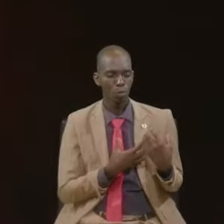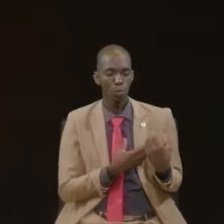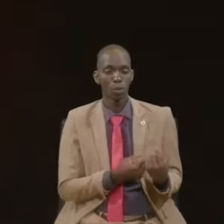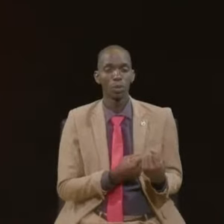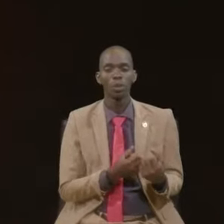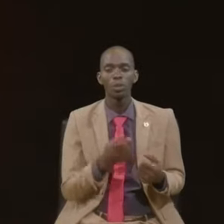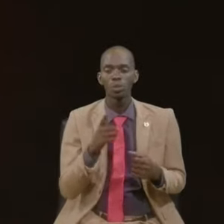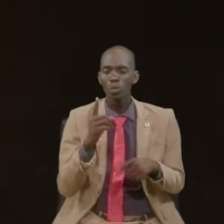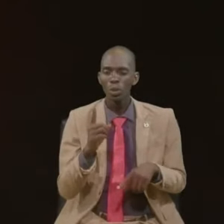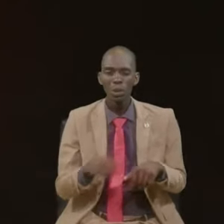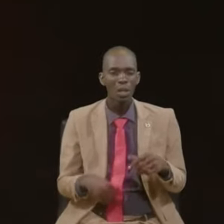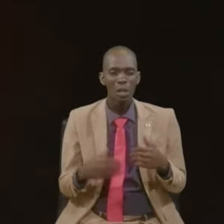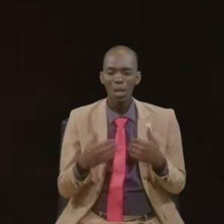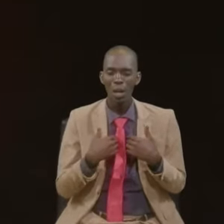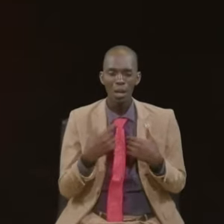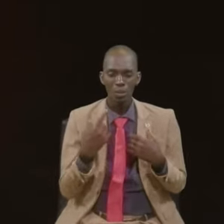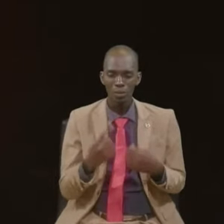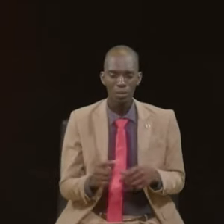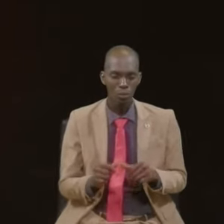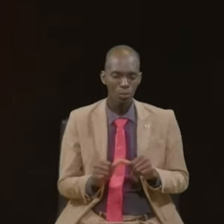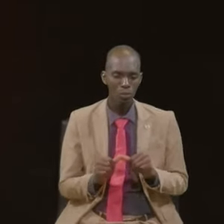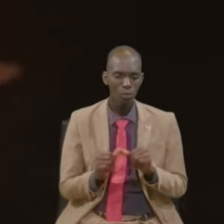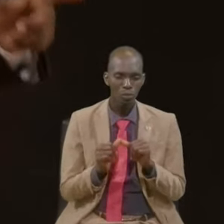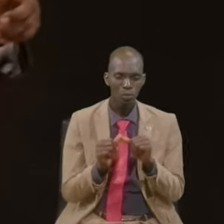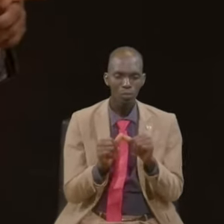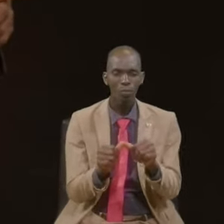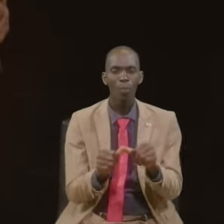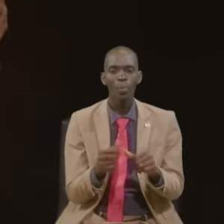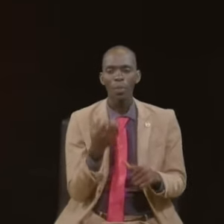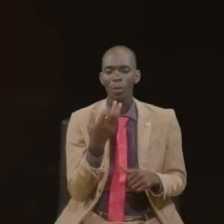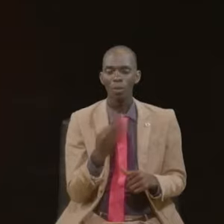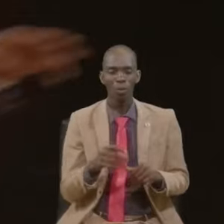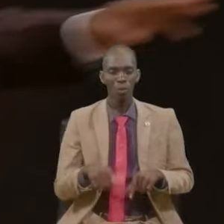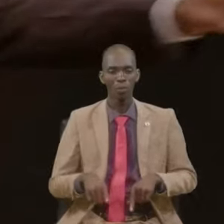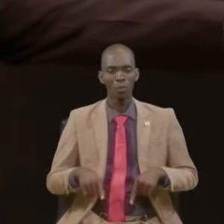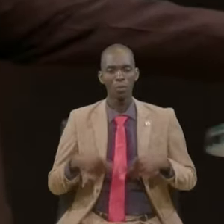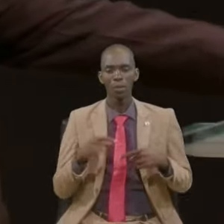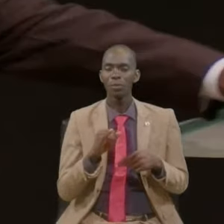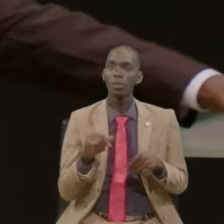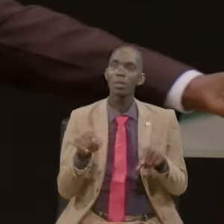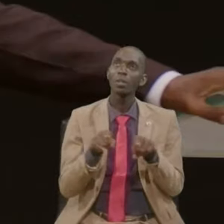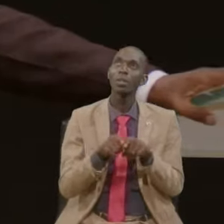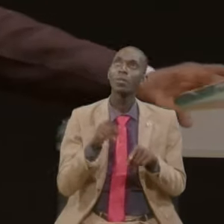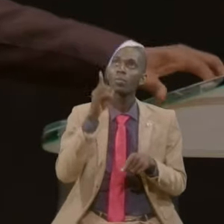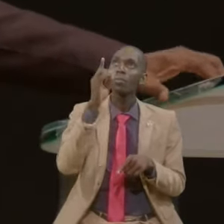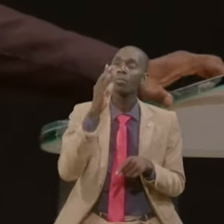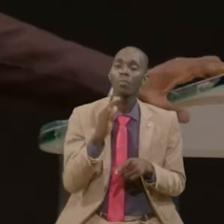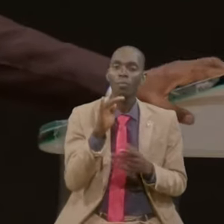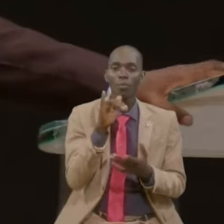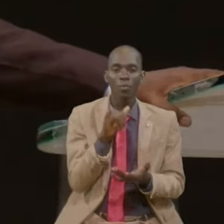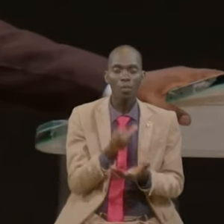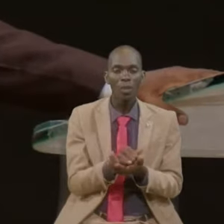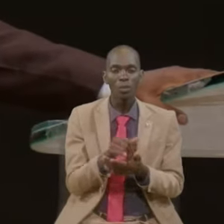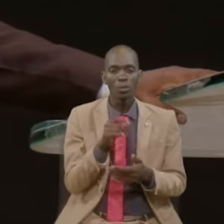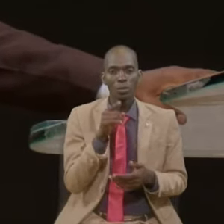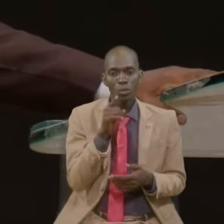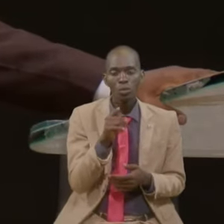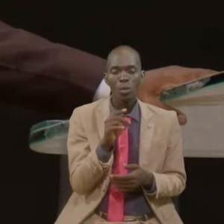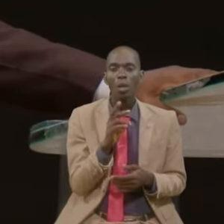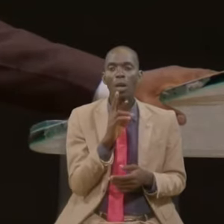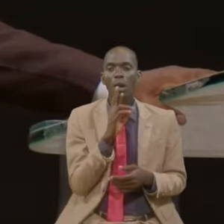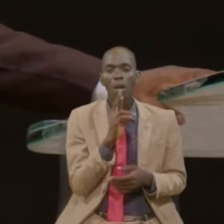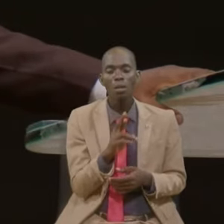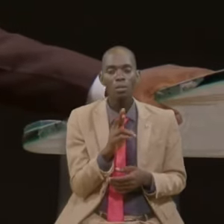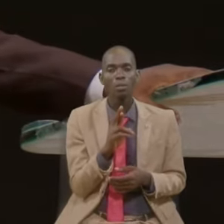have the consistency of living like God, that you are